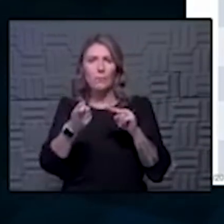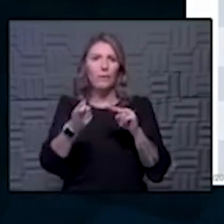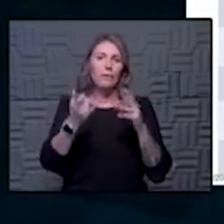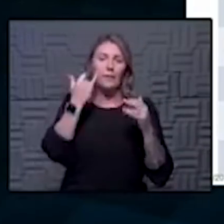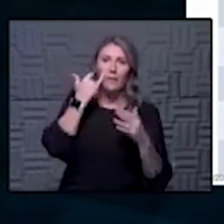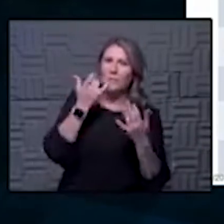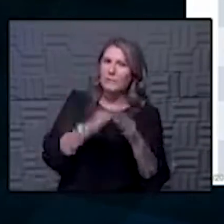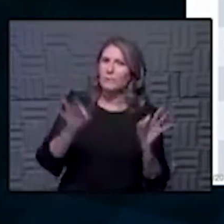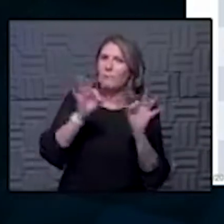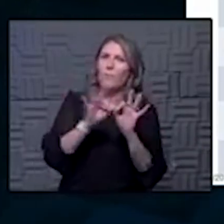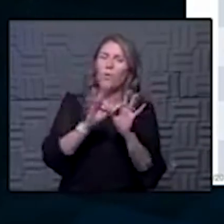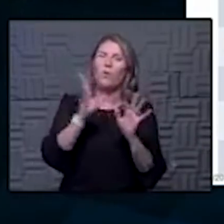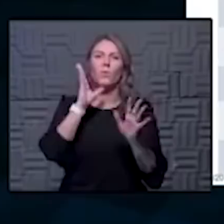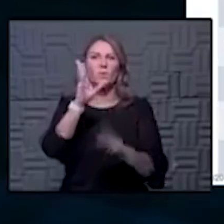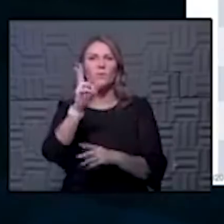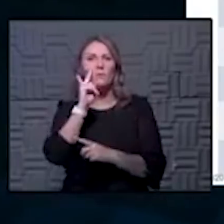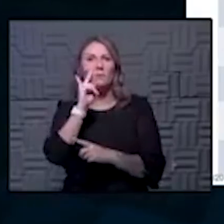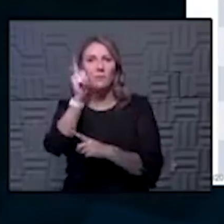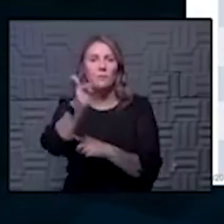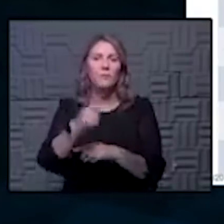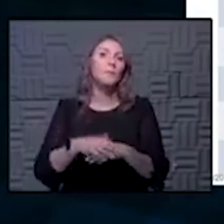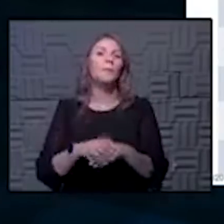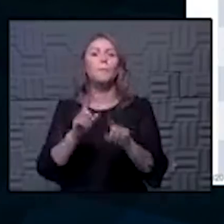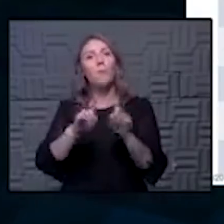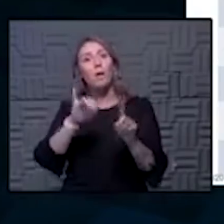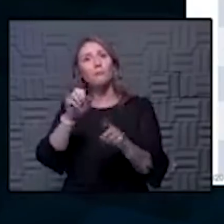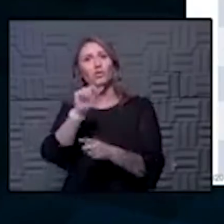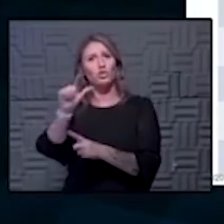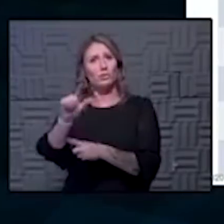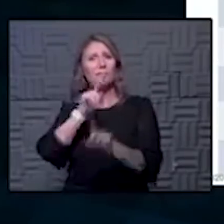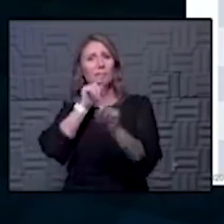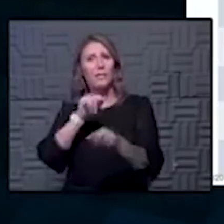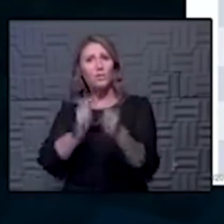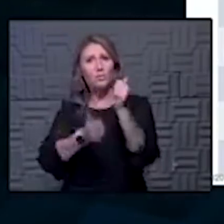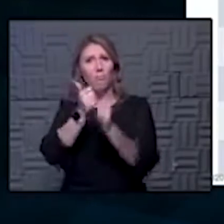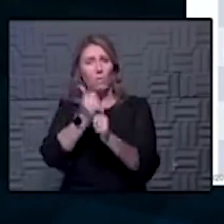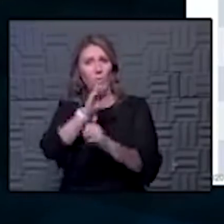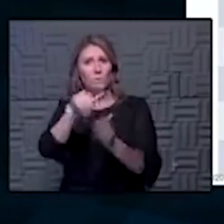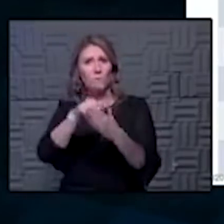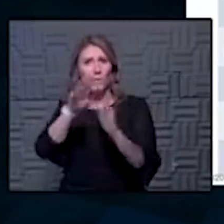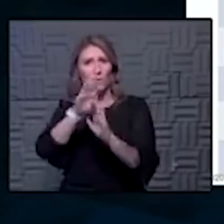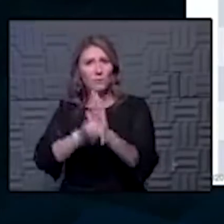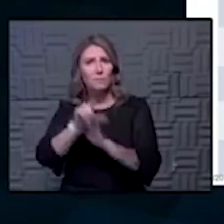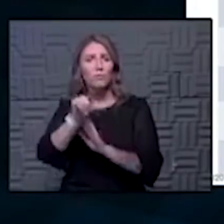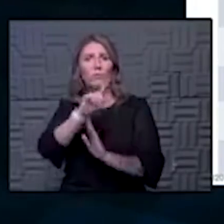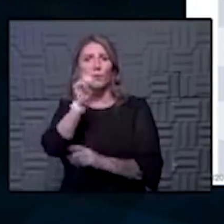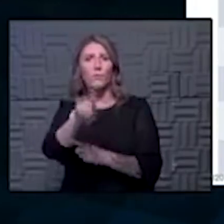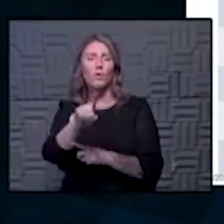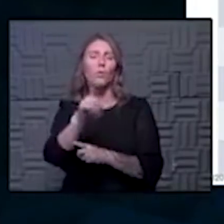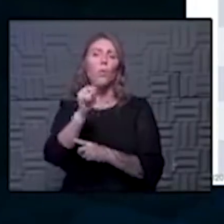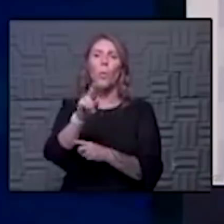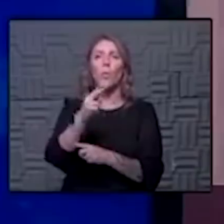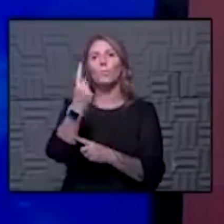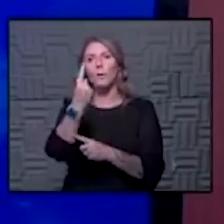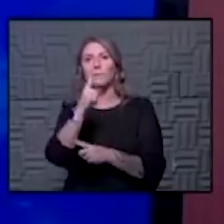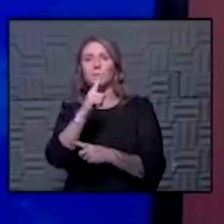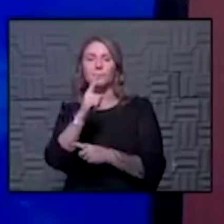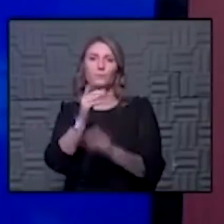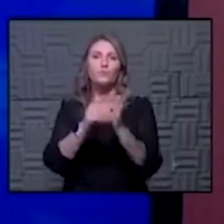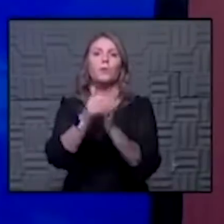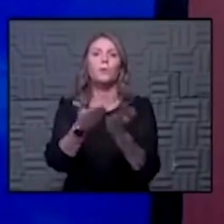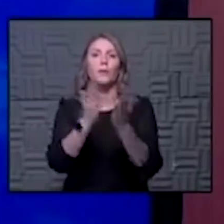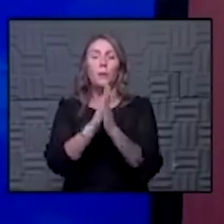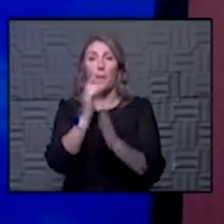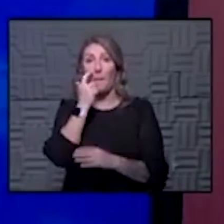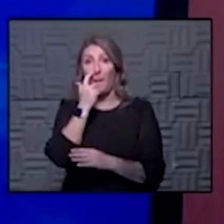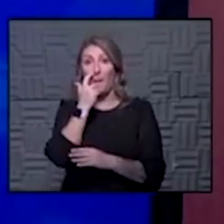We'll see over time. But that gives you, I think, Jill, an answer to most of the demographic questions, or the ones that we get frequently, at least.